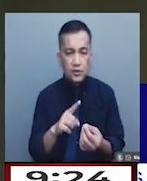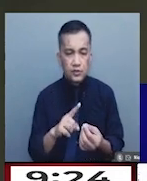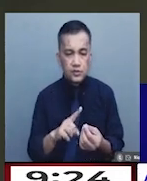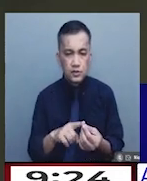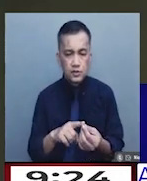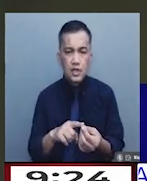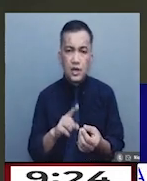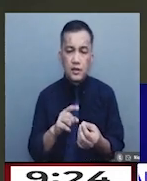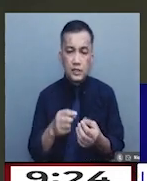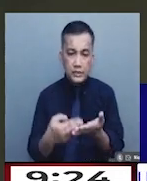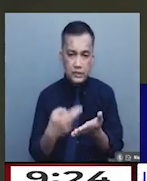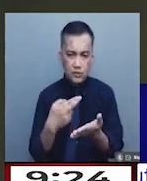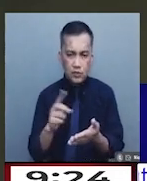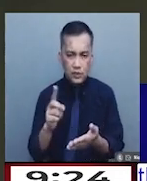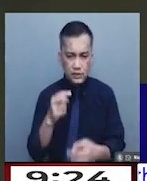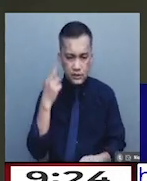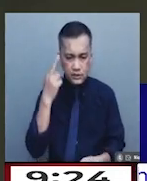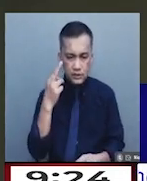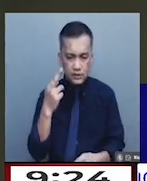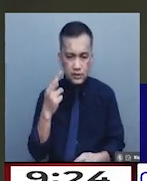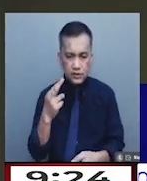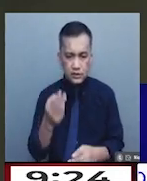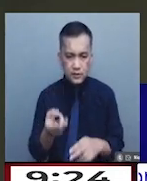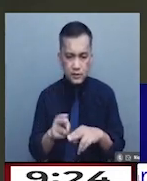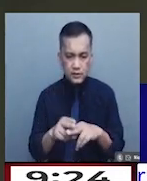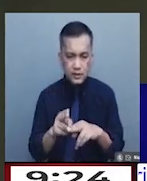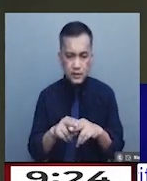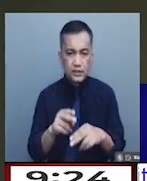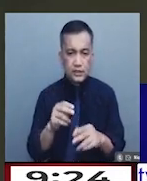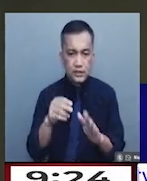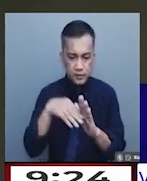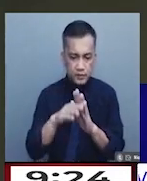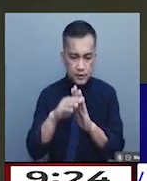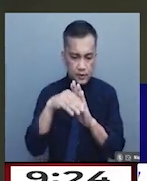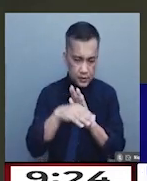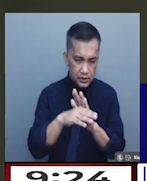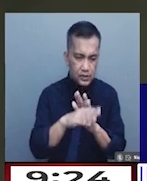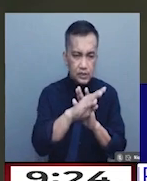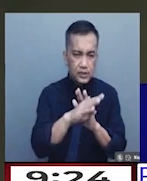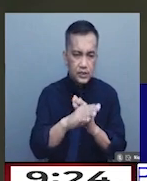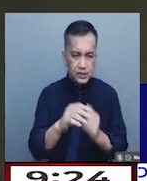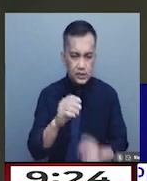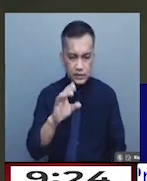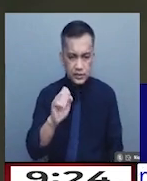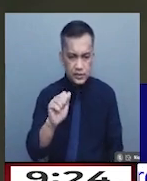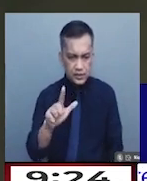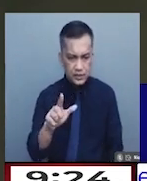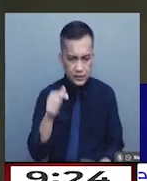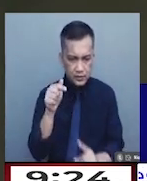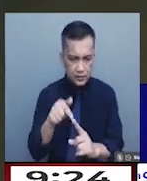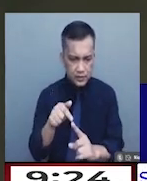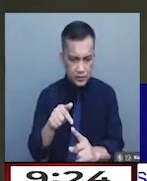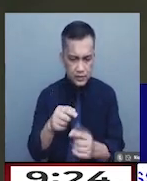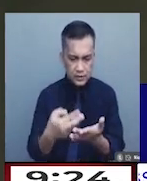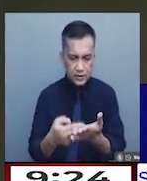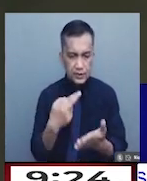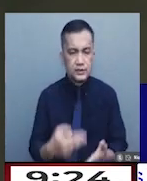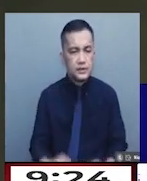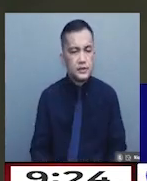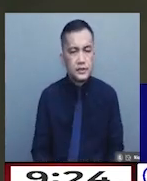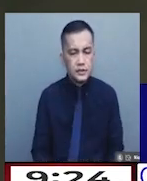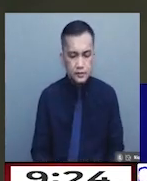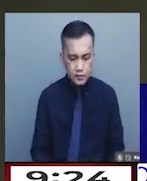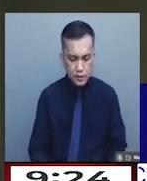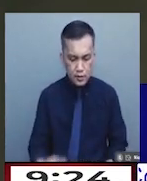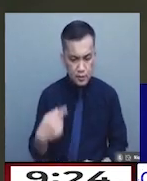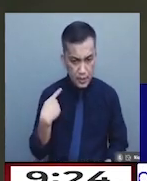What could be the reason po ng pagtaas ng inflation sa cereal, particularly po sa bigas? Nagkaroon